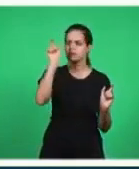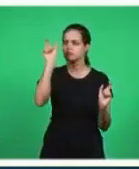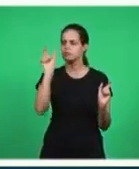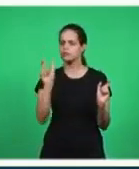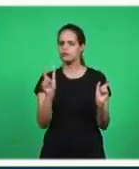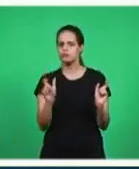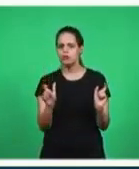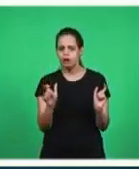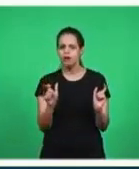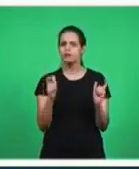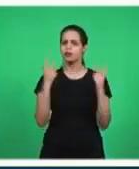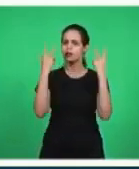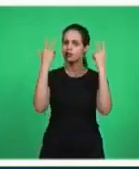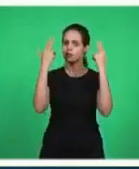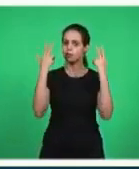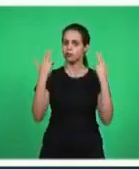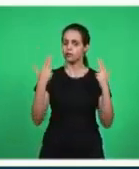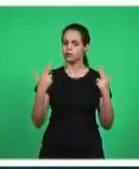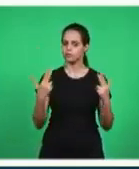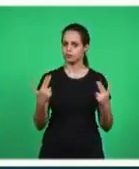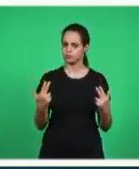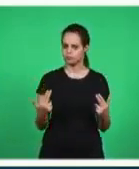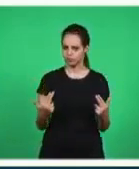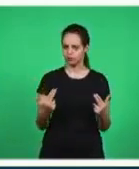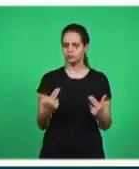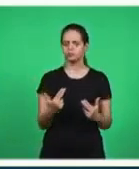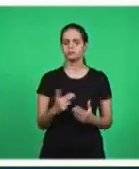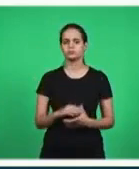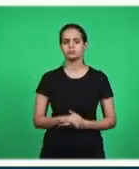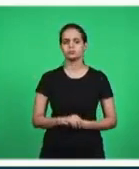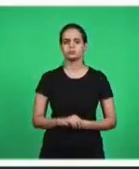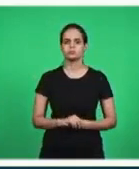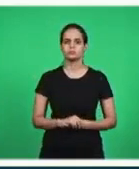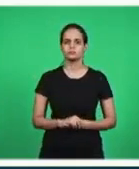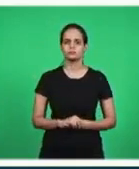be fulfilled in a similar way in chapter 22 of Matthew.